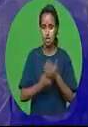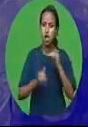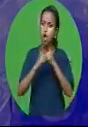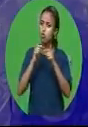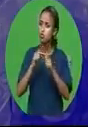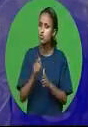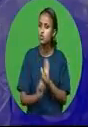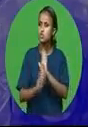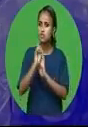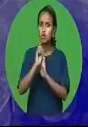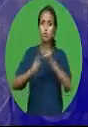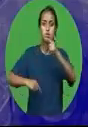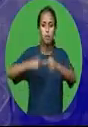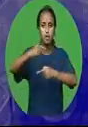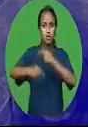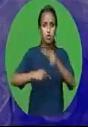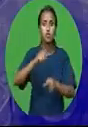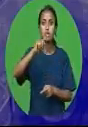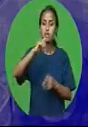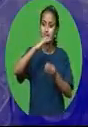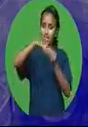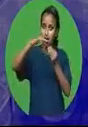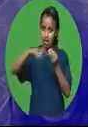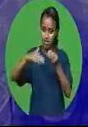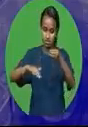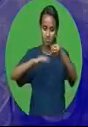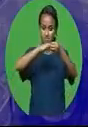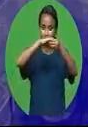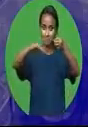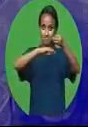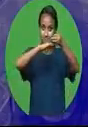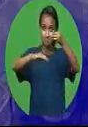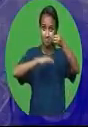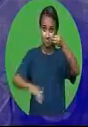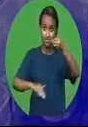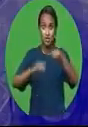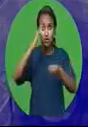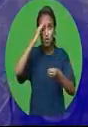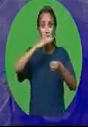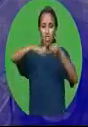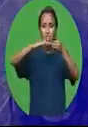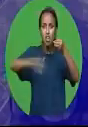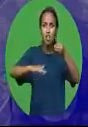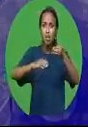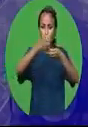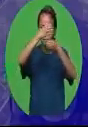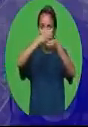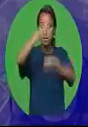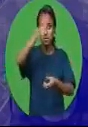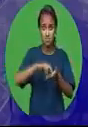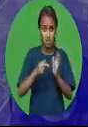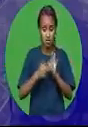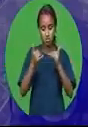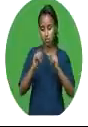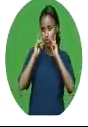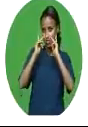to develop the pattern of truncated prism. Do you know what a truncated prism is? Let's